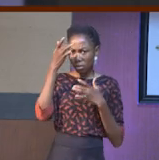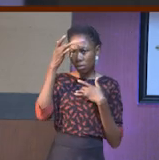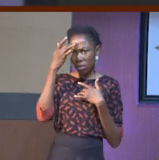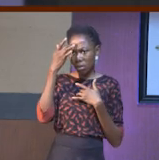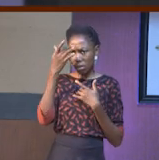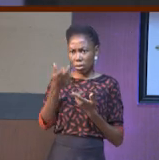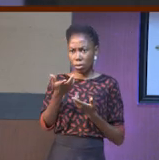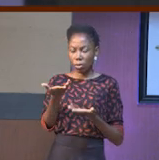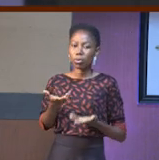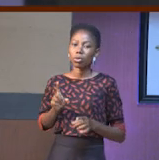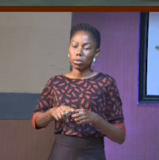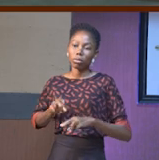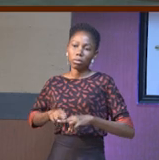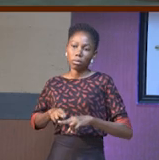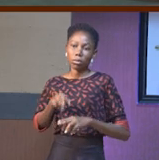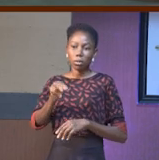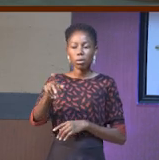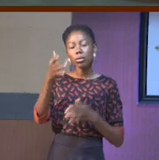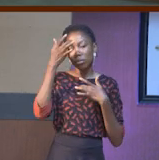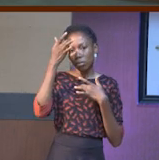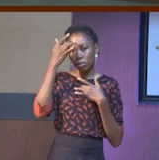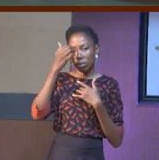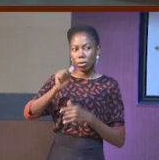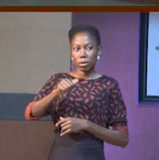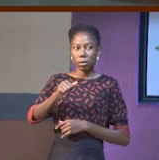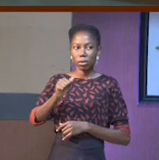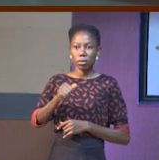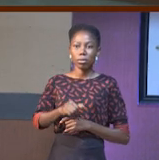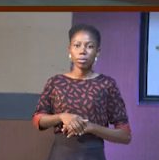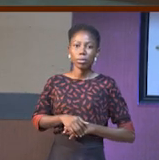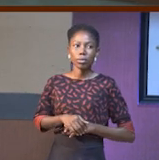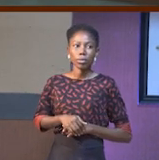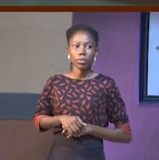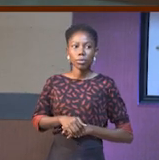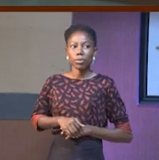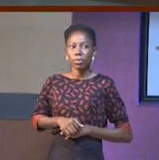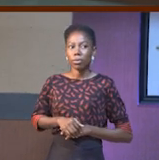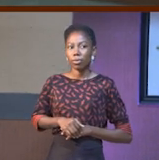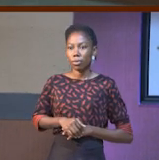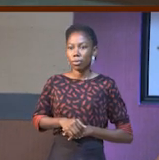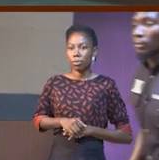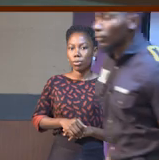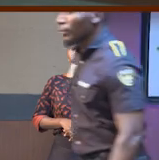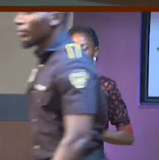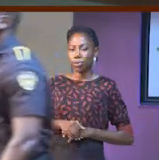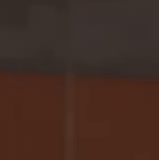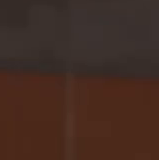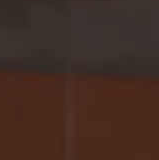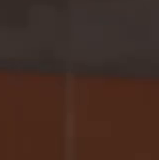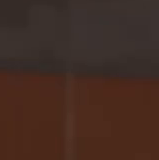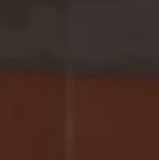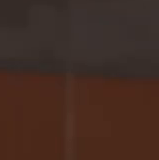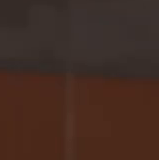seat? Yes, ma'am. You are not feeling too fine. Yes. You have to speak louder. Can we have a seat for her?